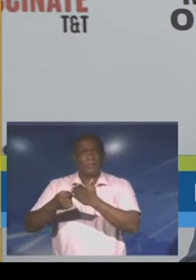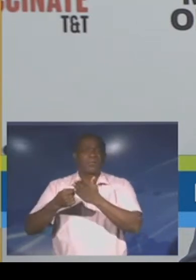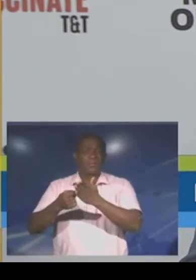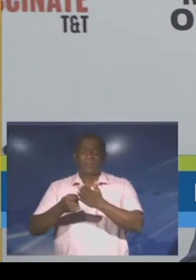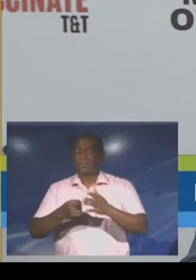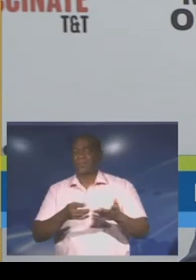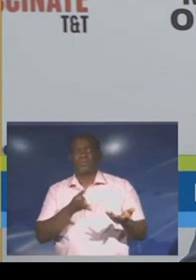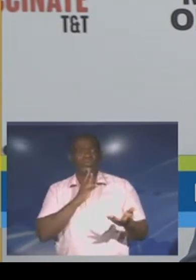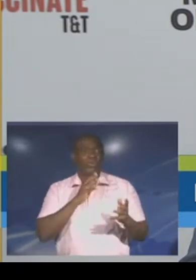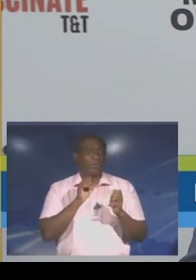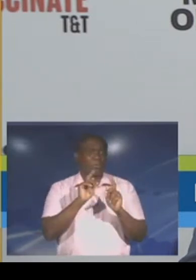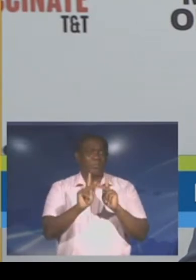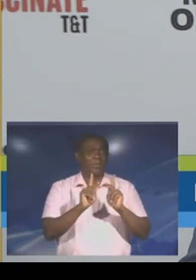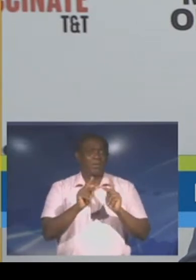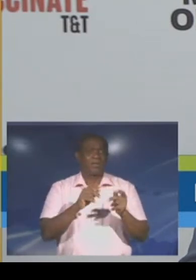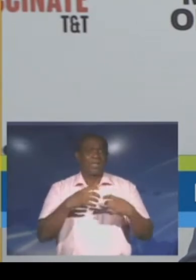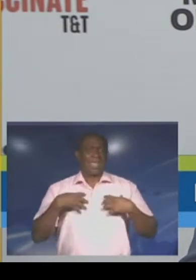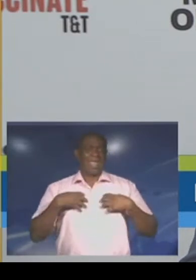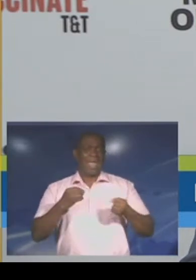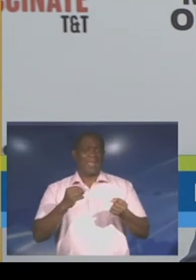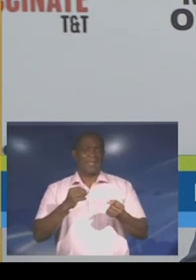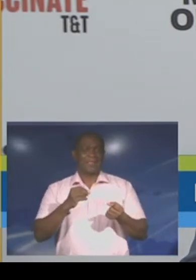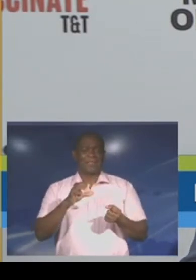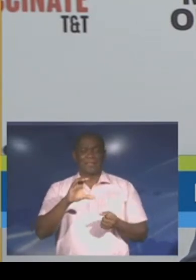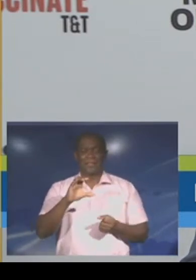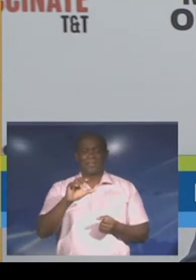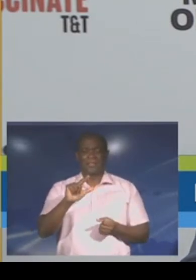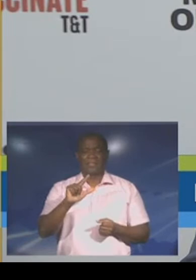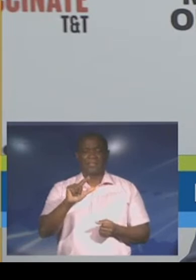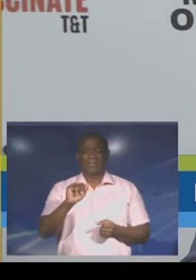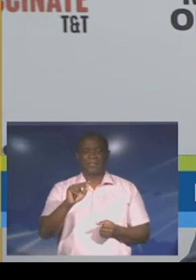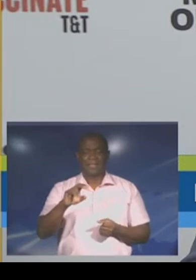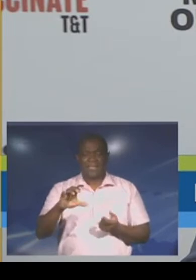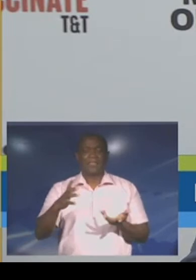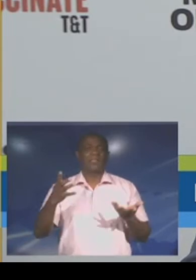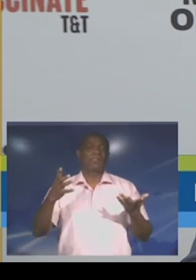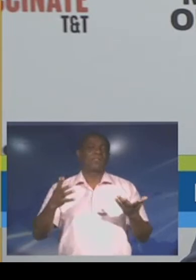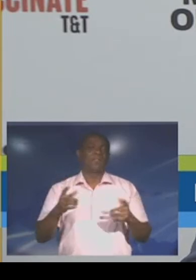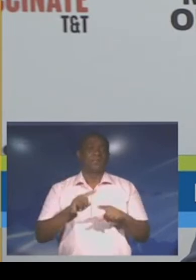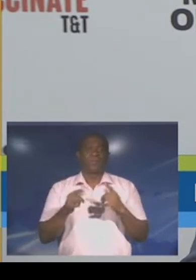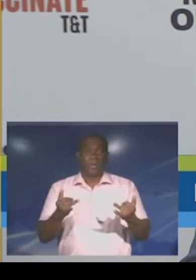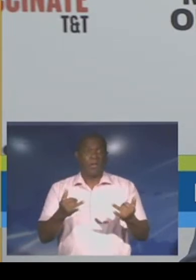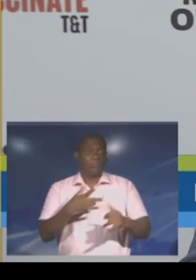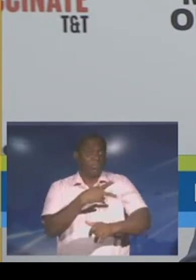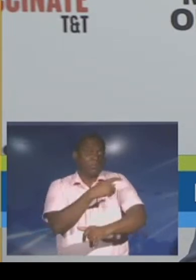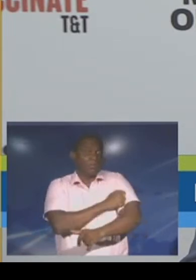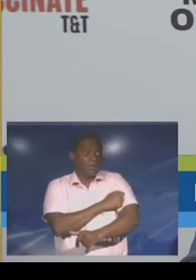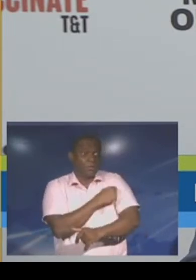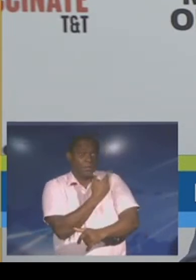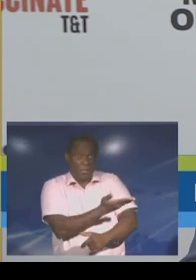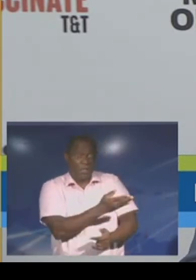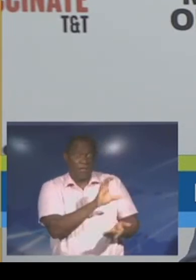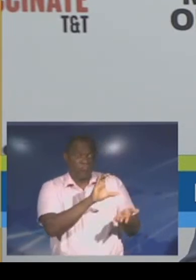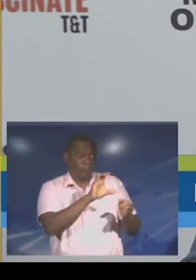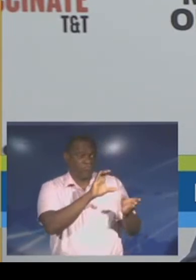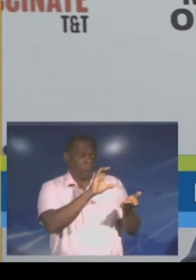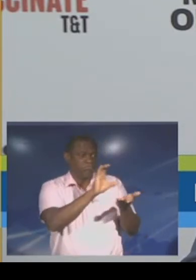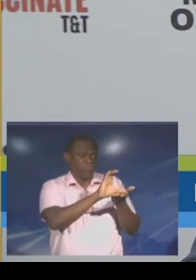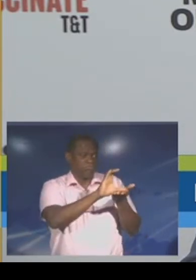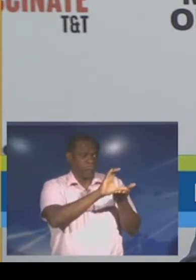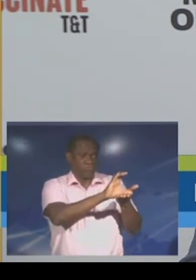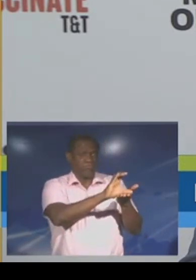to people at clinics. At this point in time, the vaccinations are there. They are available.